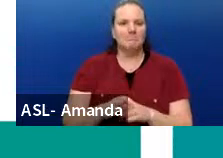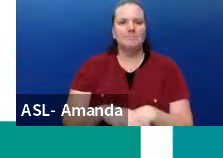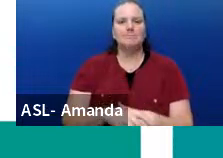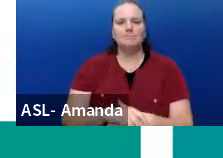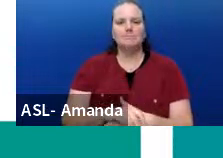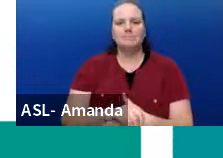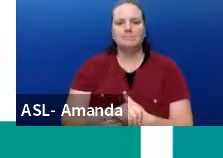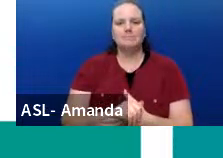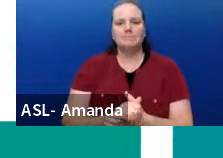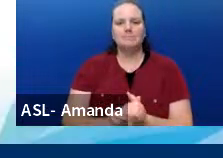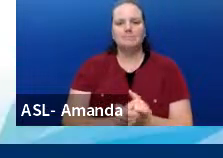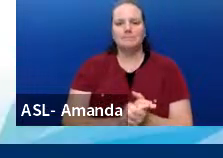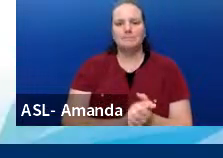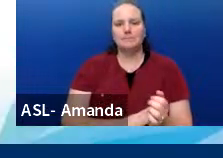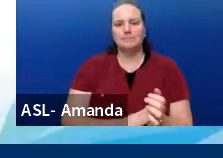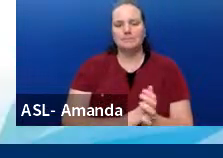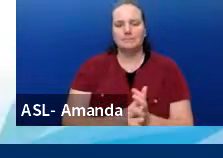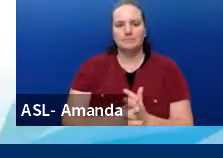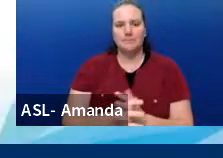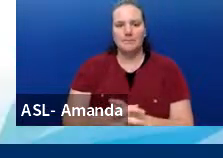please.